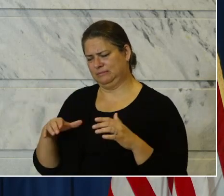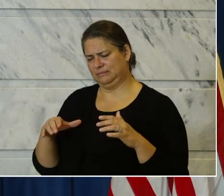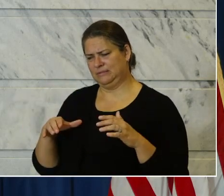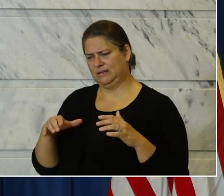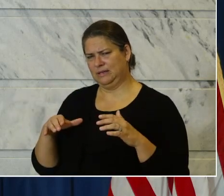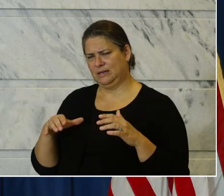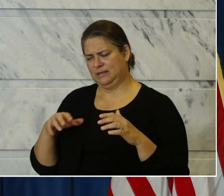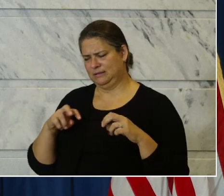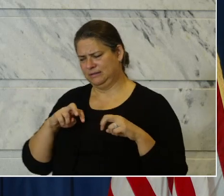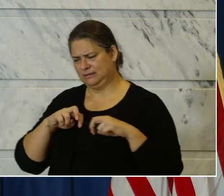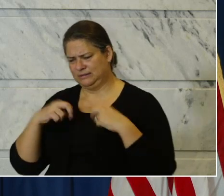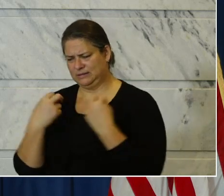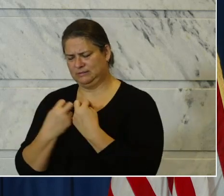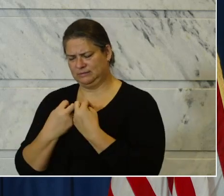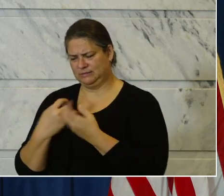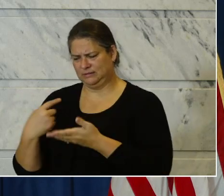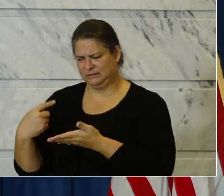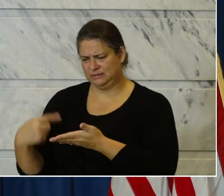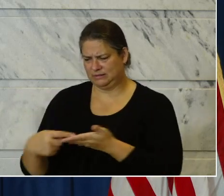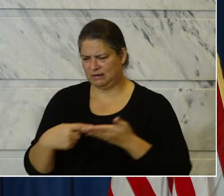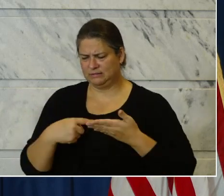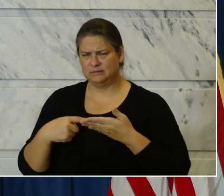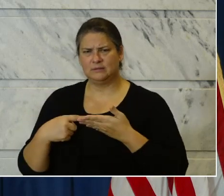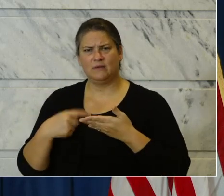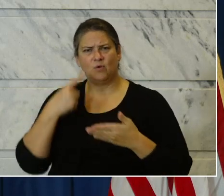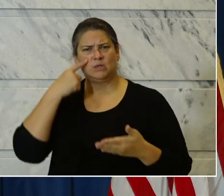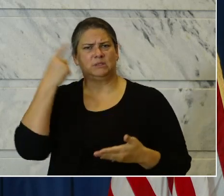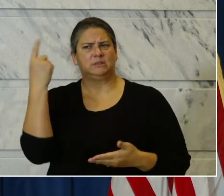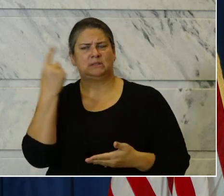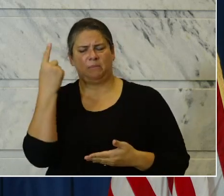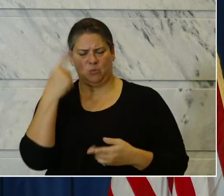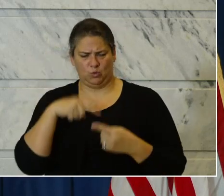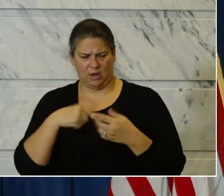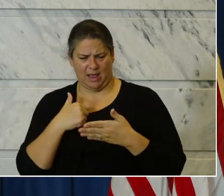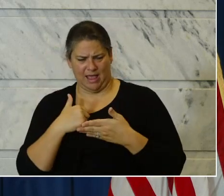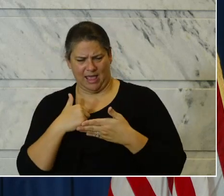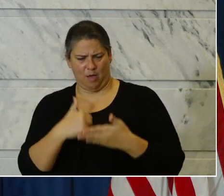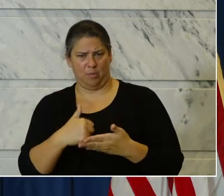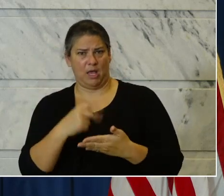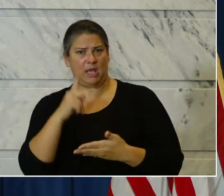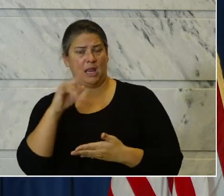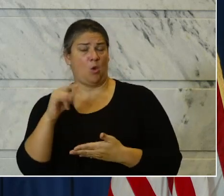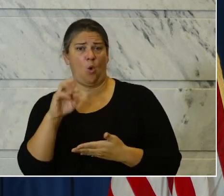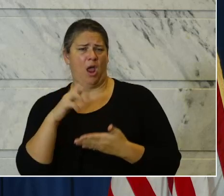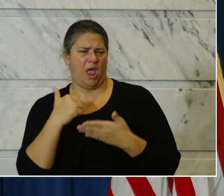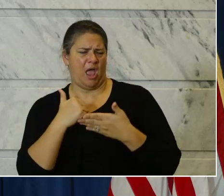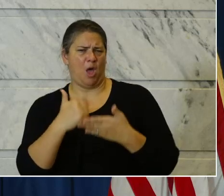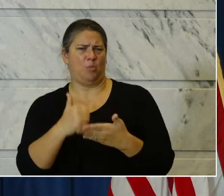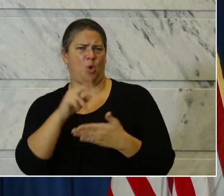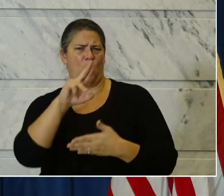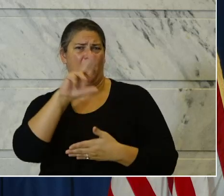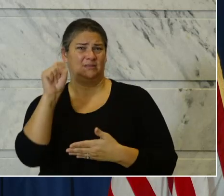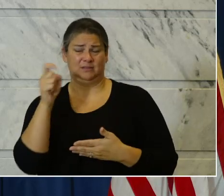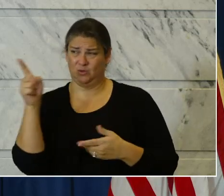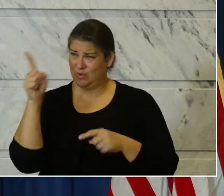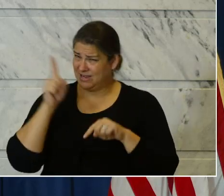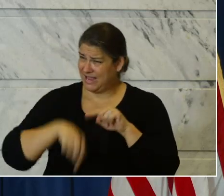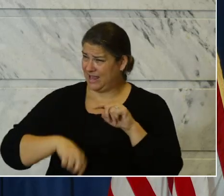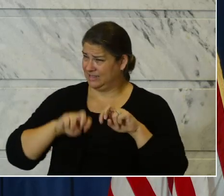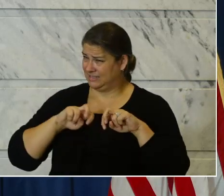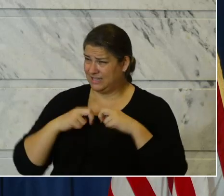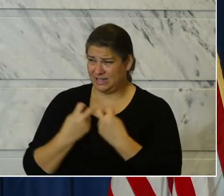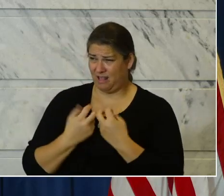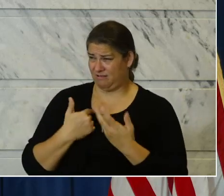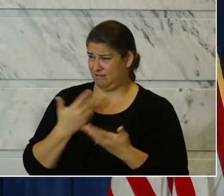helps Kentuckians and helps Americans during this, shame on them. And I don't even see the Senate engaging in